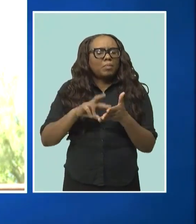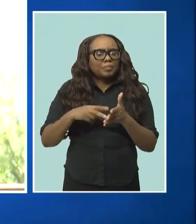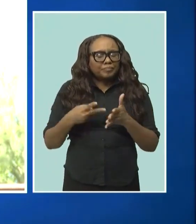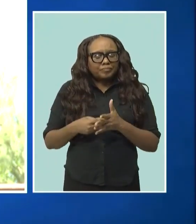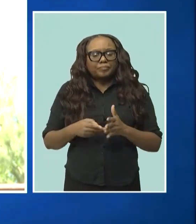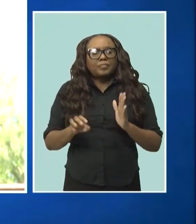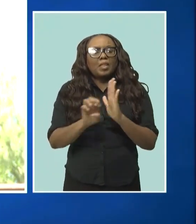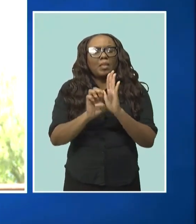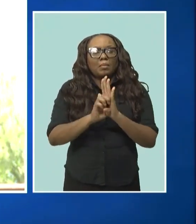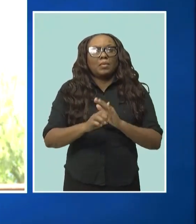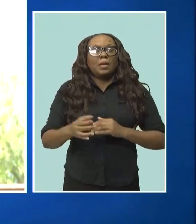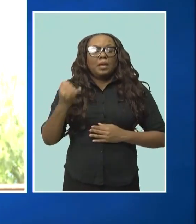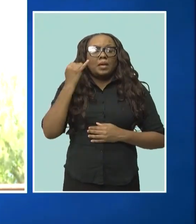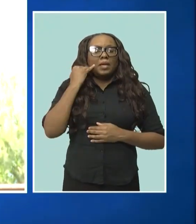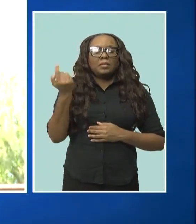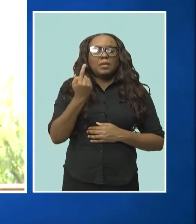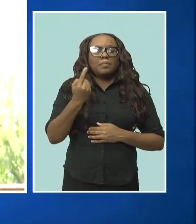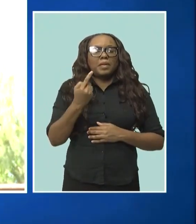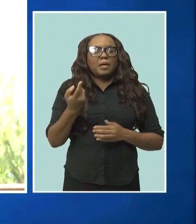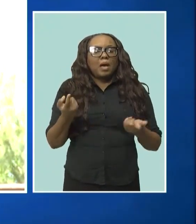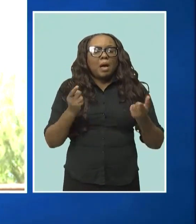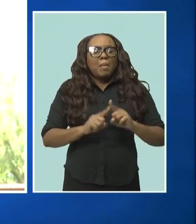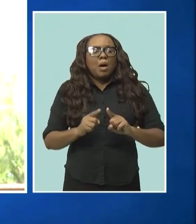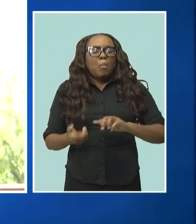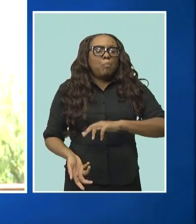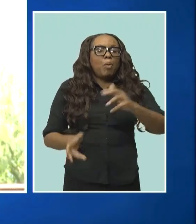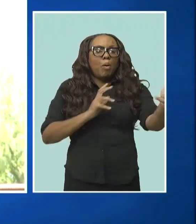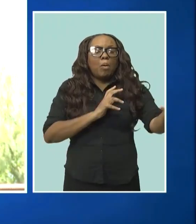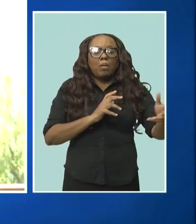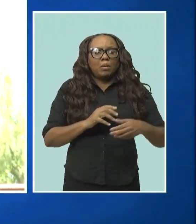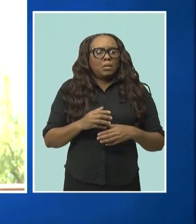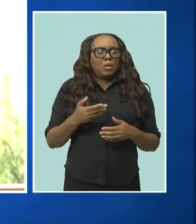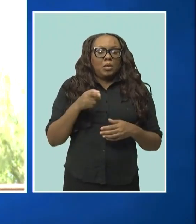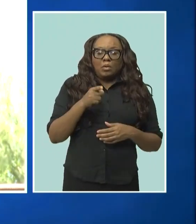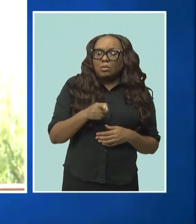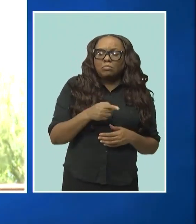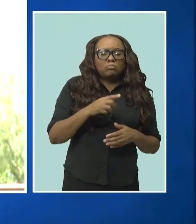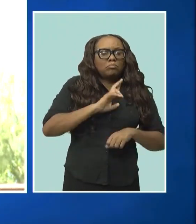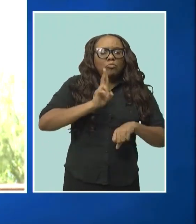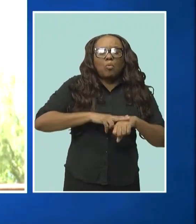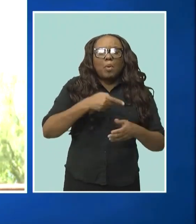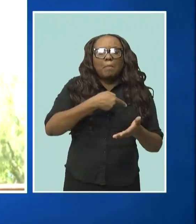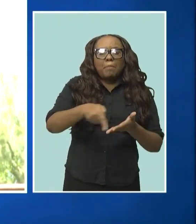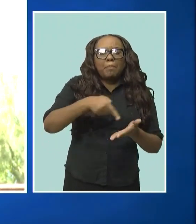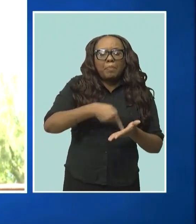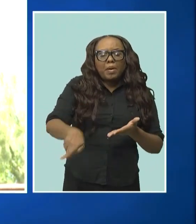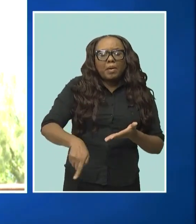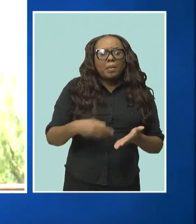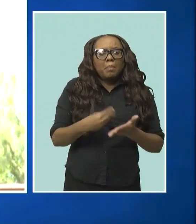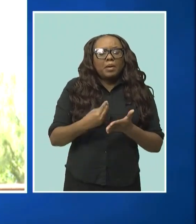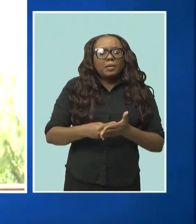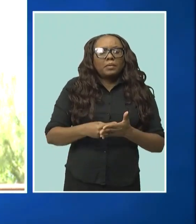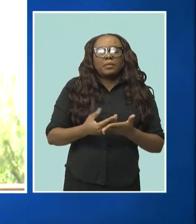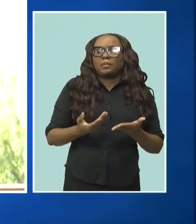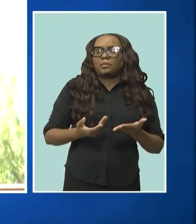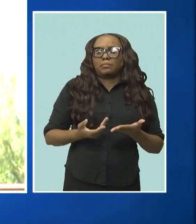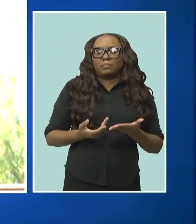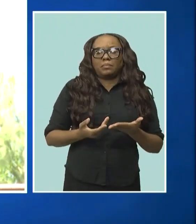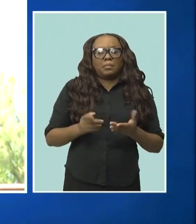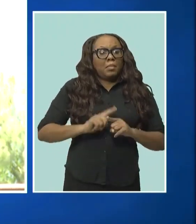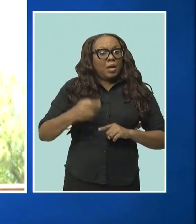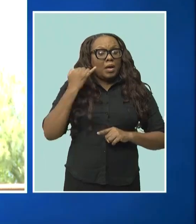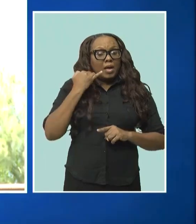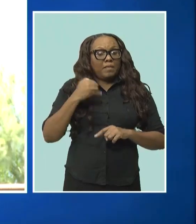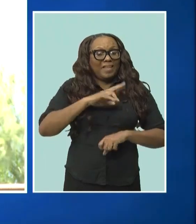climatic crisis happens, you can pause paying your debt for 2 years without affecting your